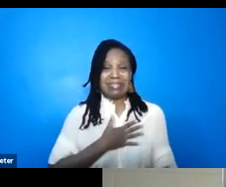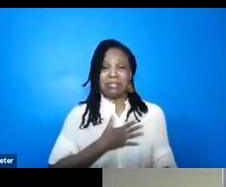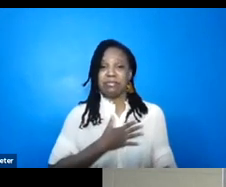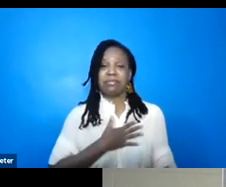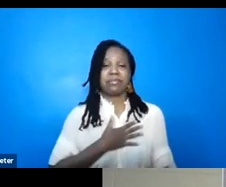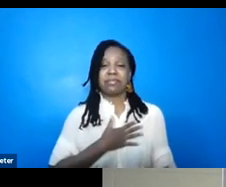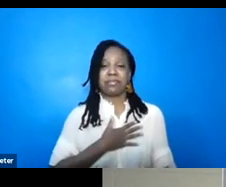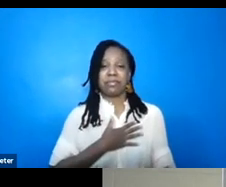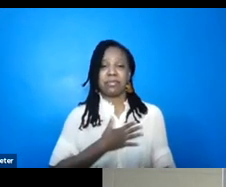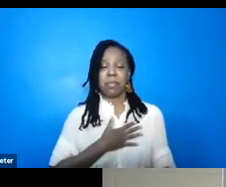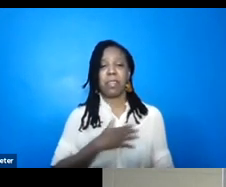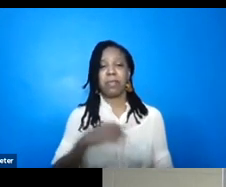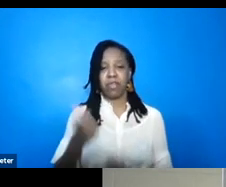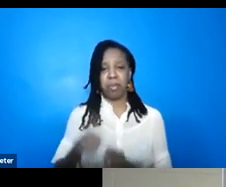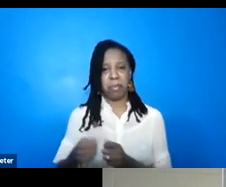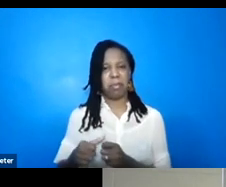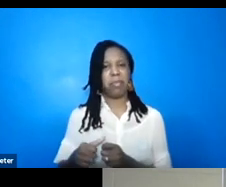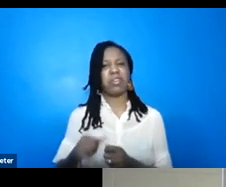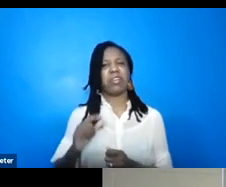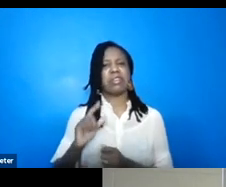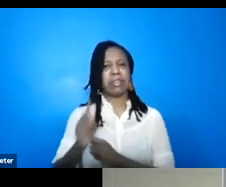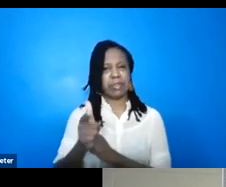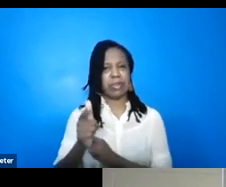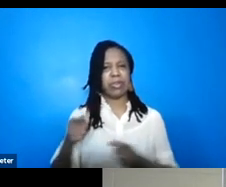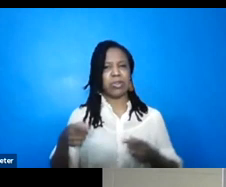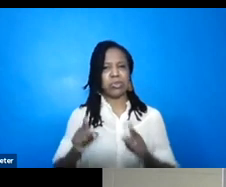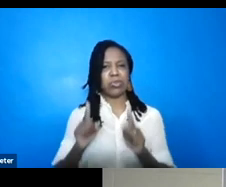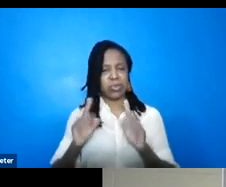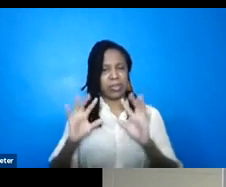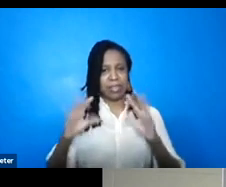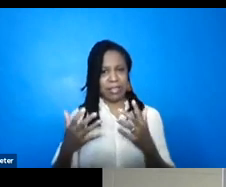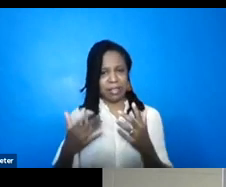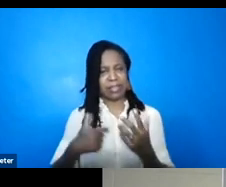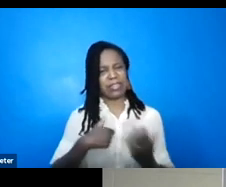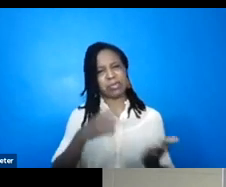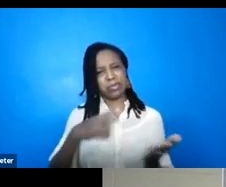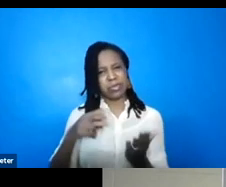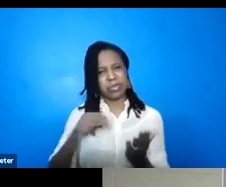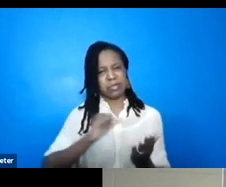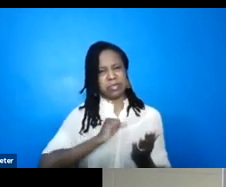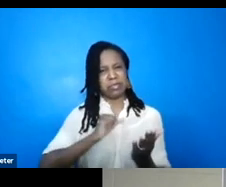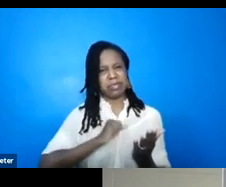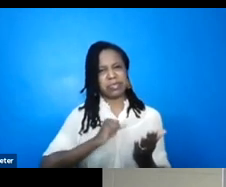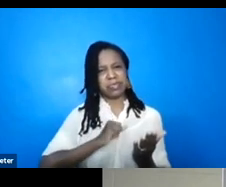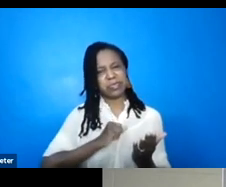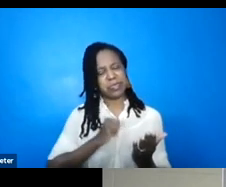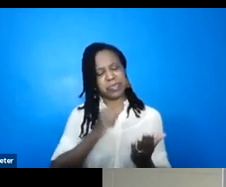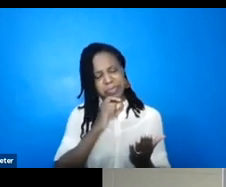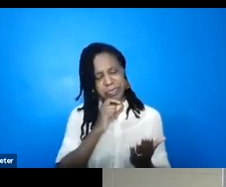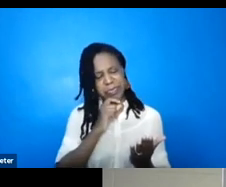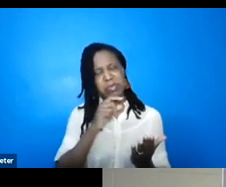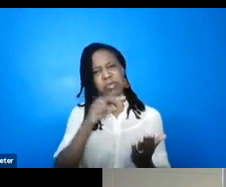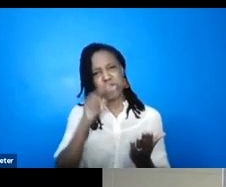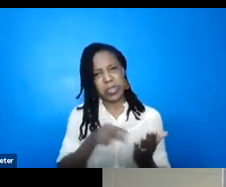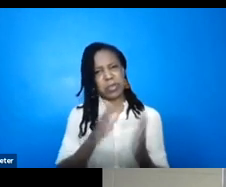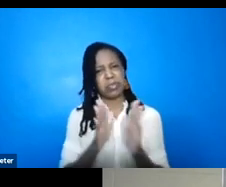fighting back the tears, not to cry because I was still working through my own problems of manhood. And I remember looking at the chaplain and he